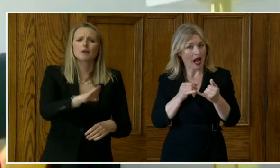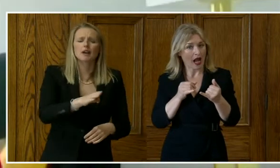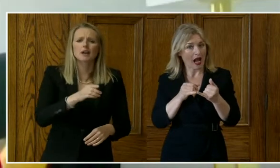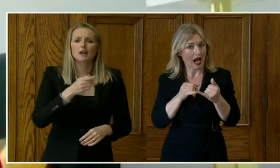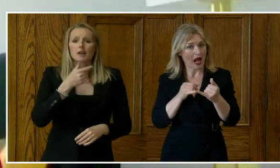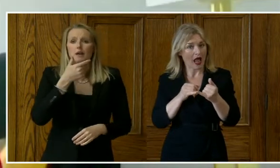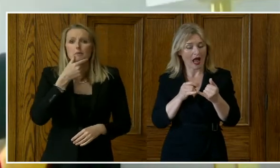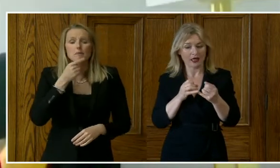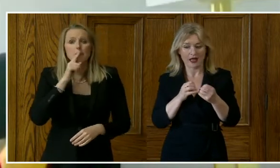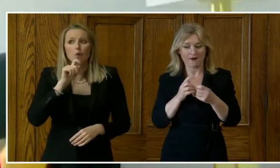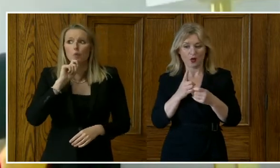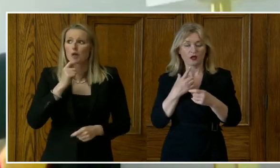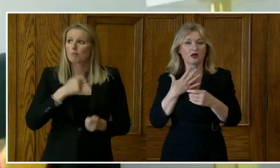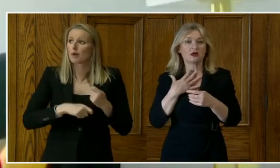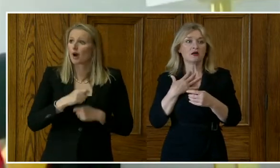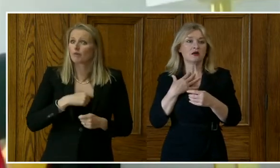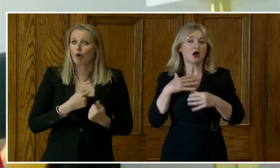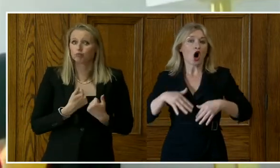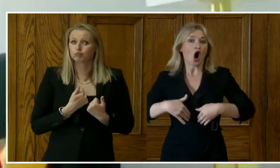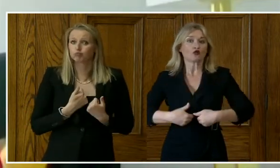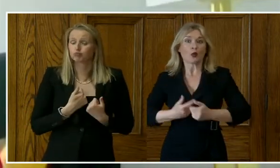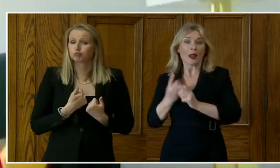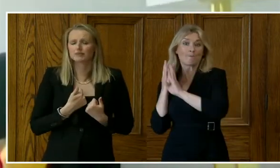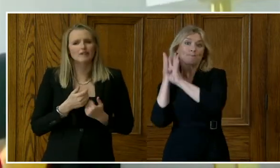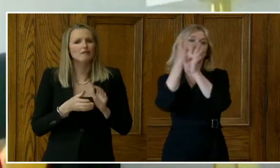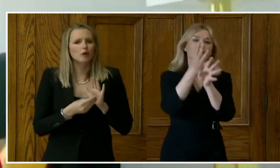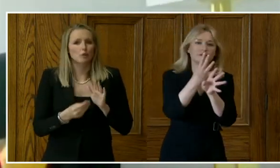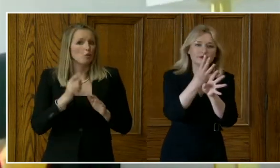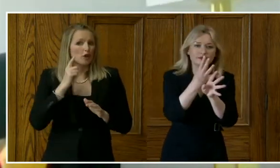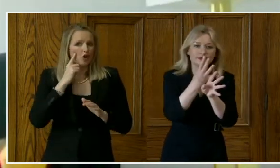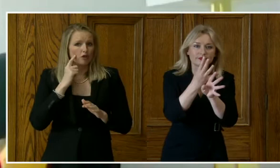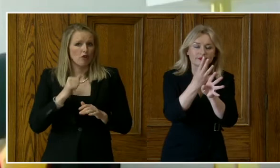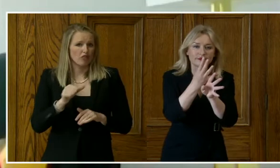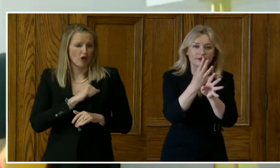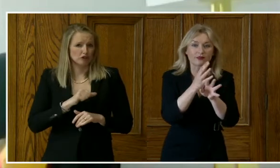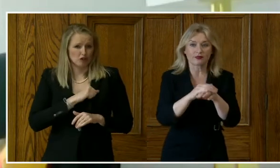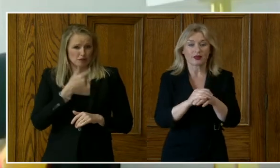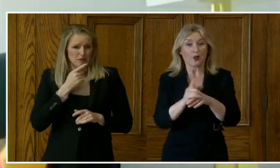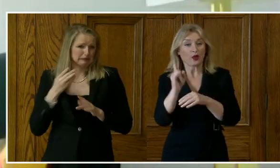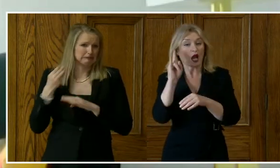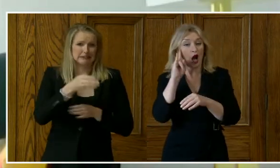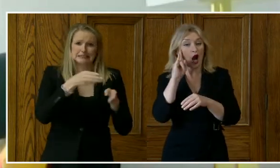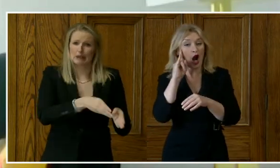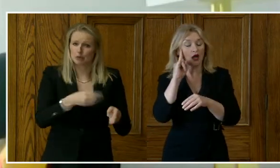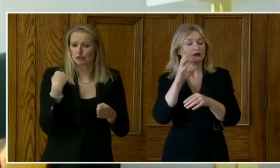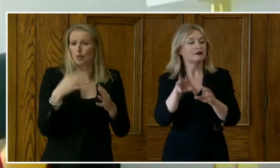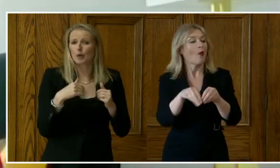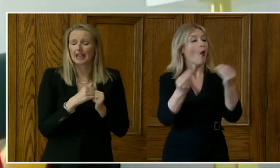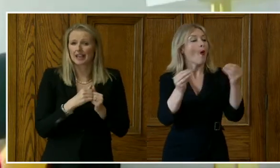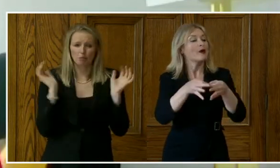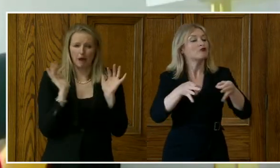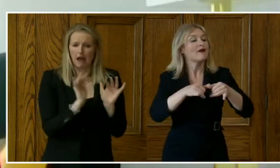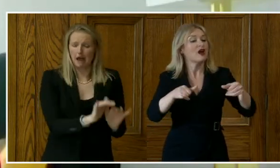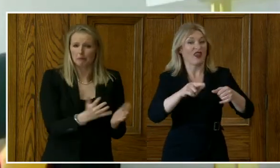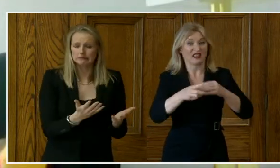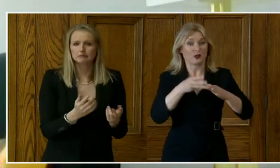pent-up demand. And so we've had these reports of thousands of people going to cemeteries over the weekend as soon as that restriction was lifted. Maybe